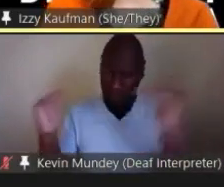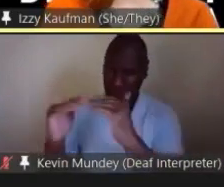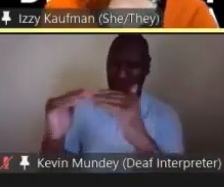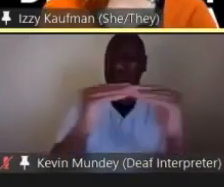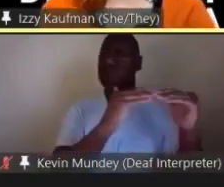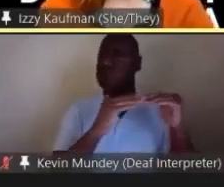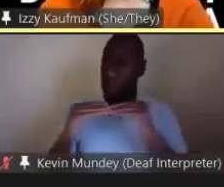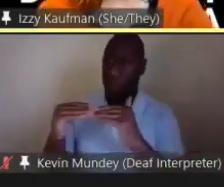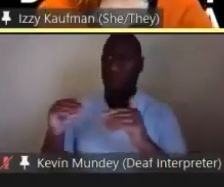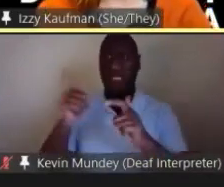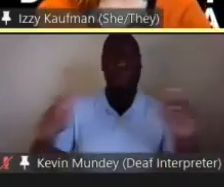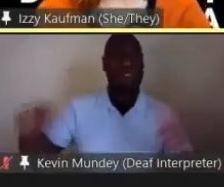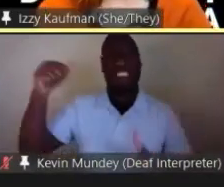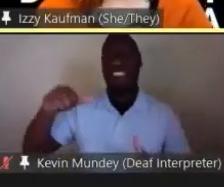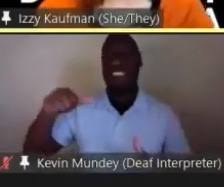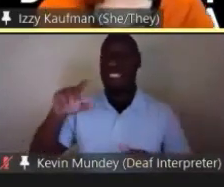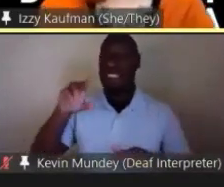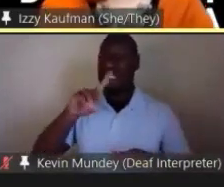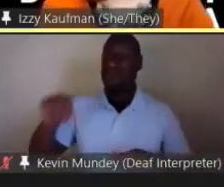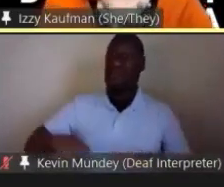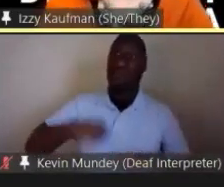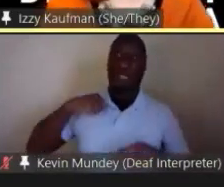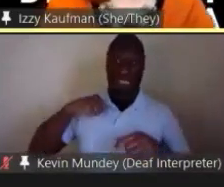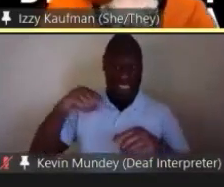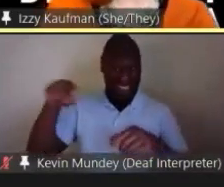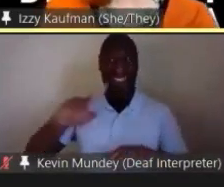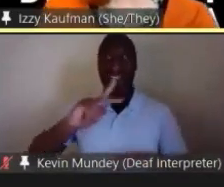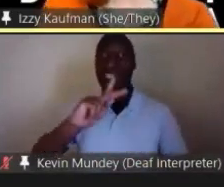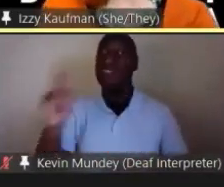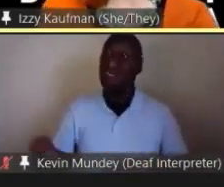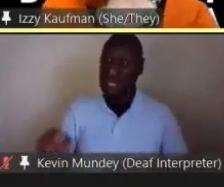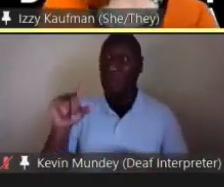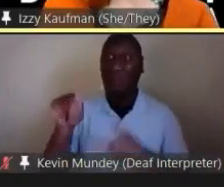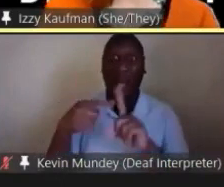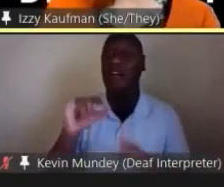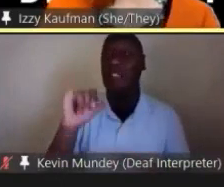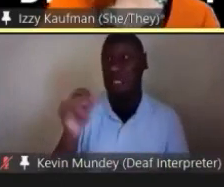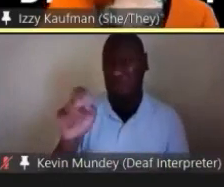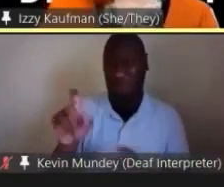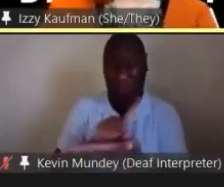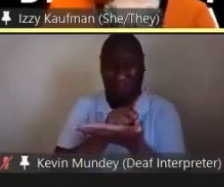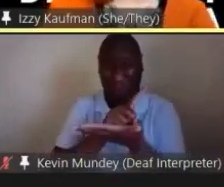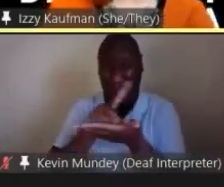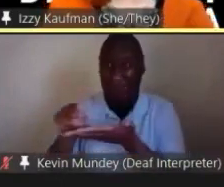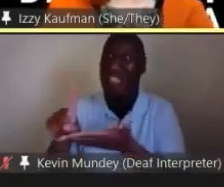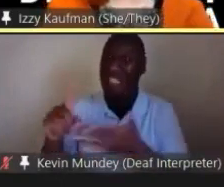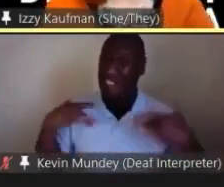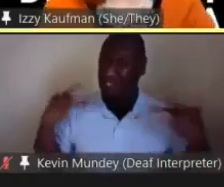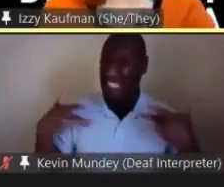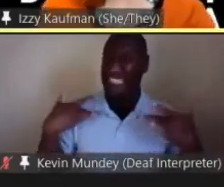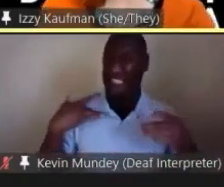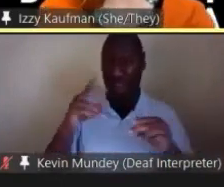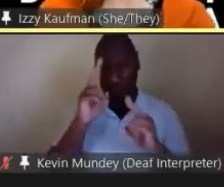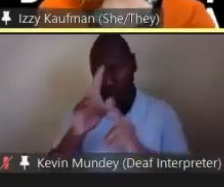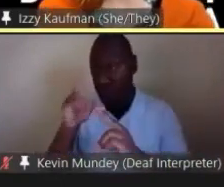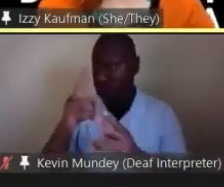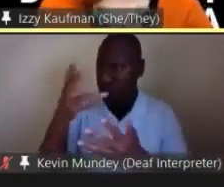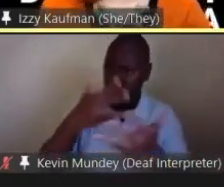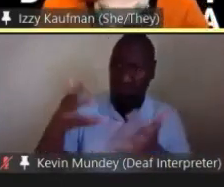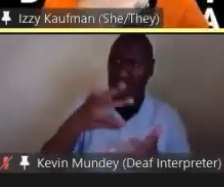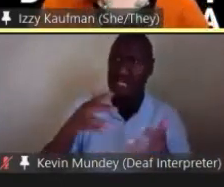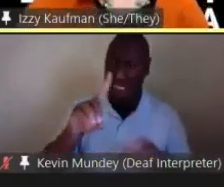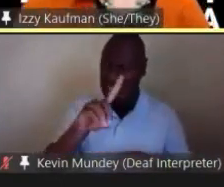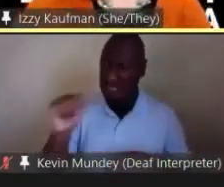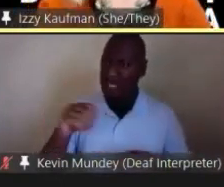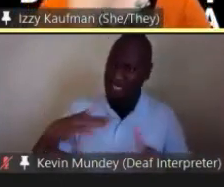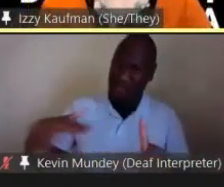Pride celebration in Philadelphia in June with a week's worth of events to honor disabled citizens in Philadelphia and the surrounding